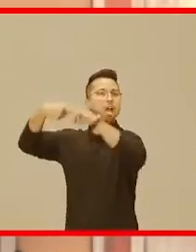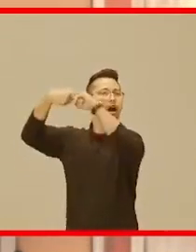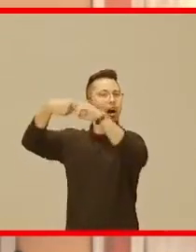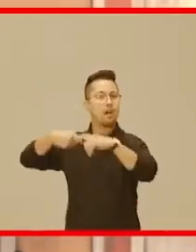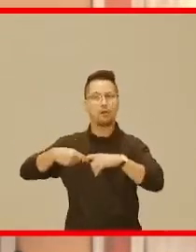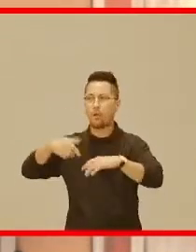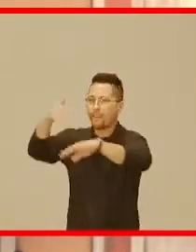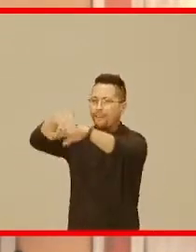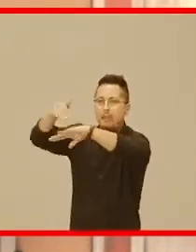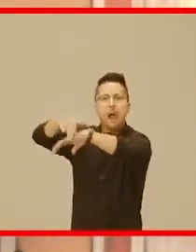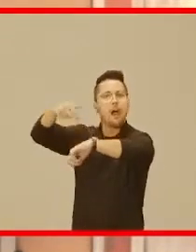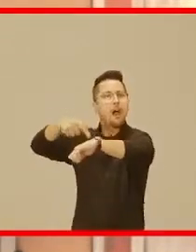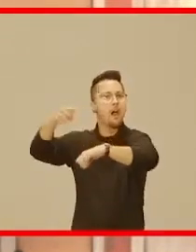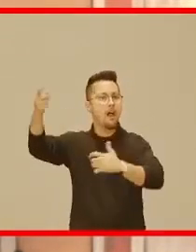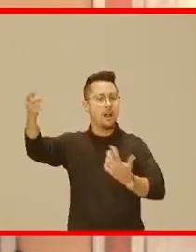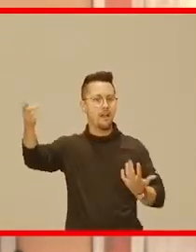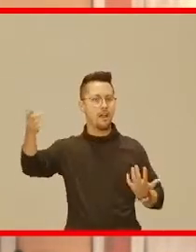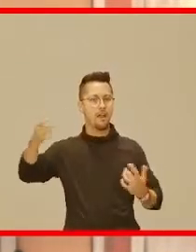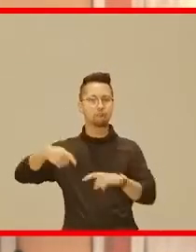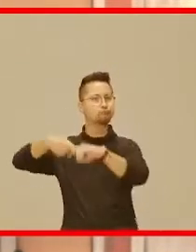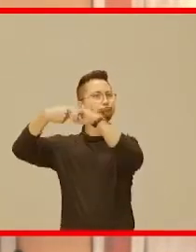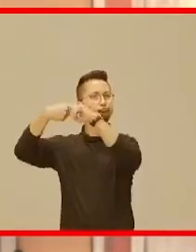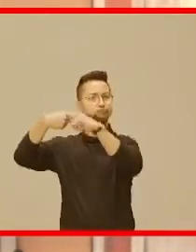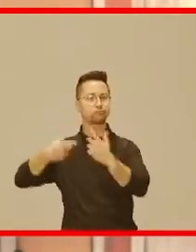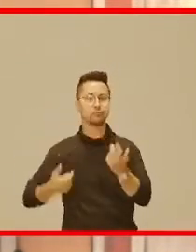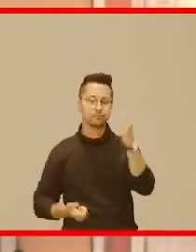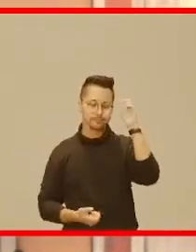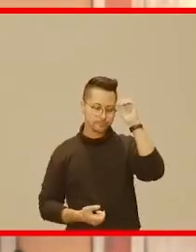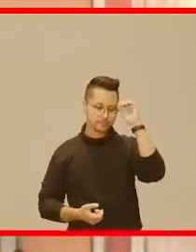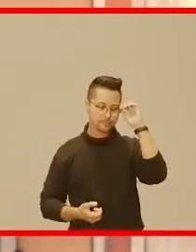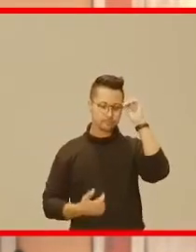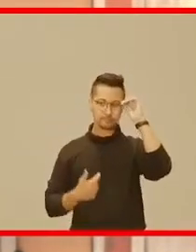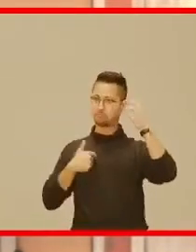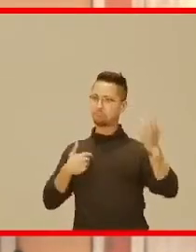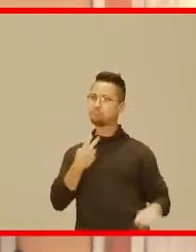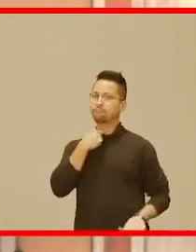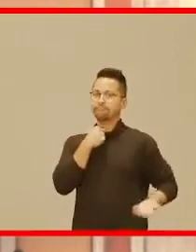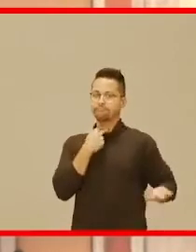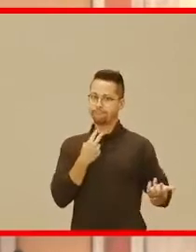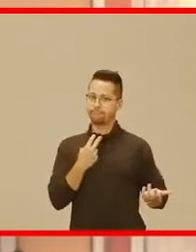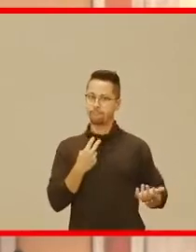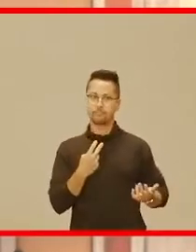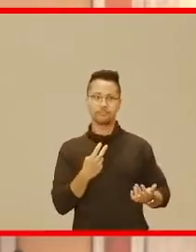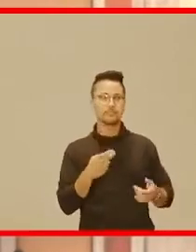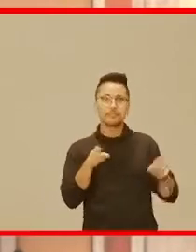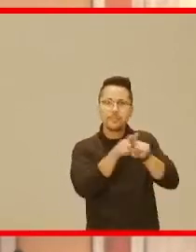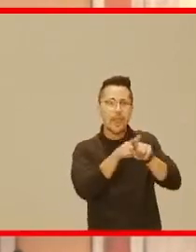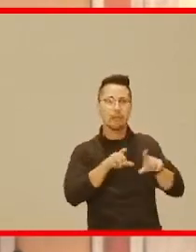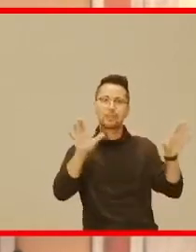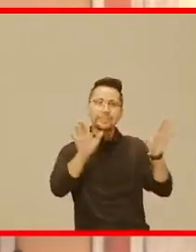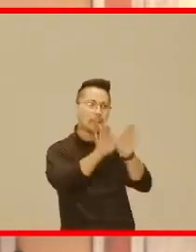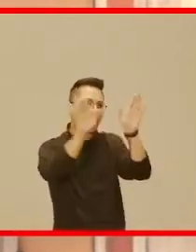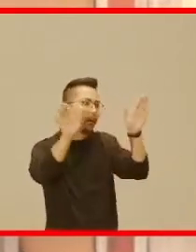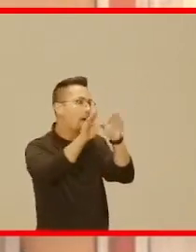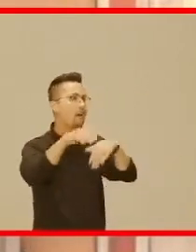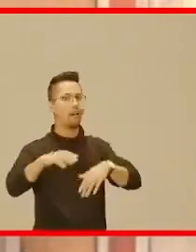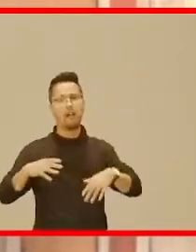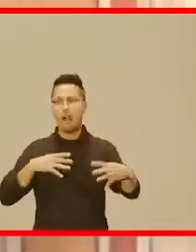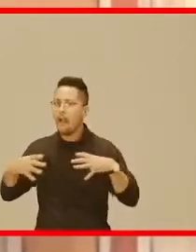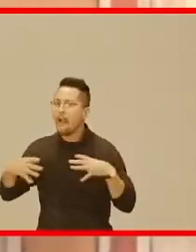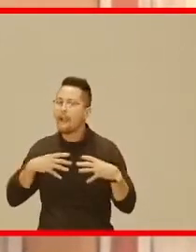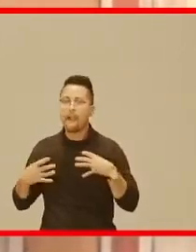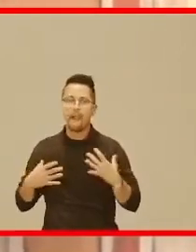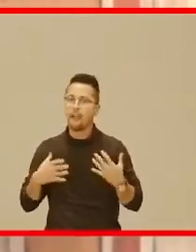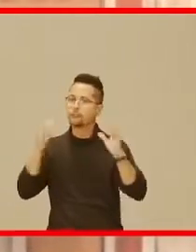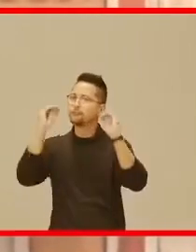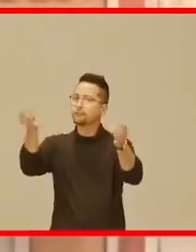that no one would be stranded. And we need the bus on Sundays and holidays as well. Yeah. And I need the